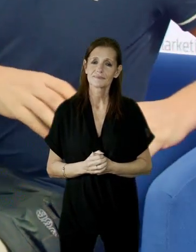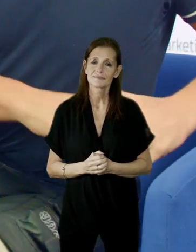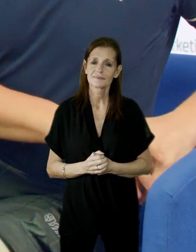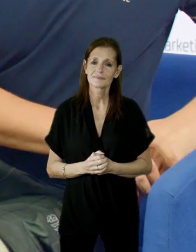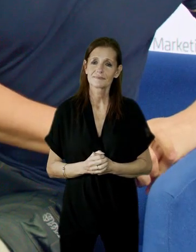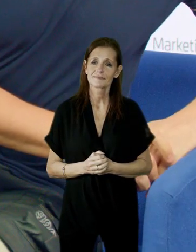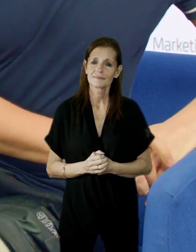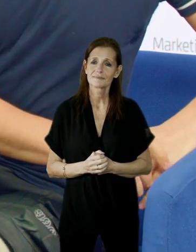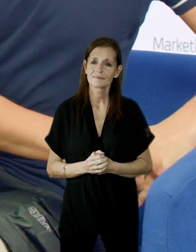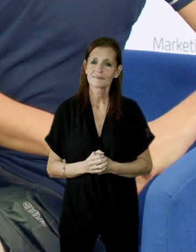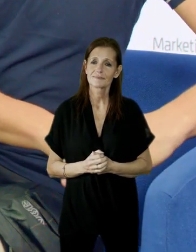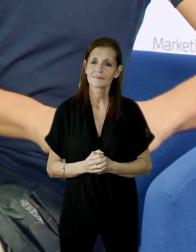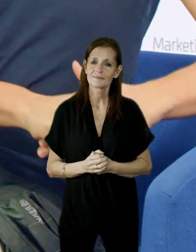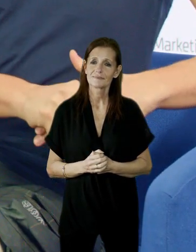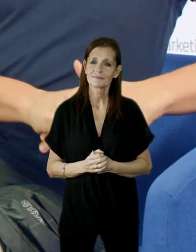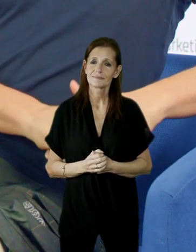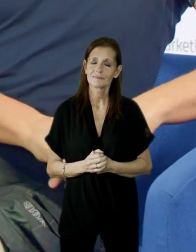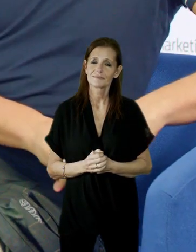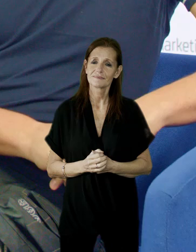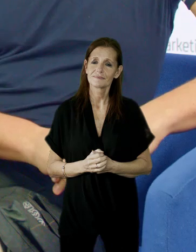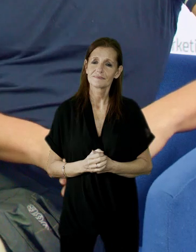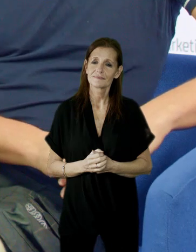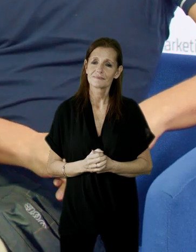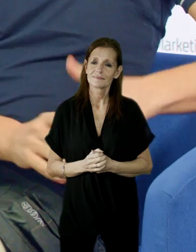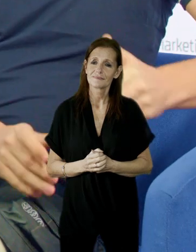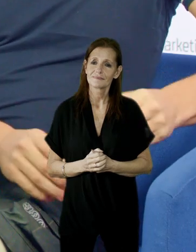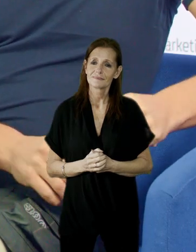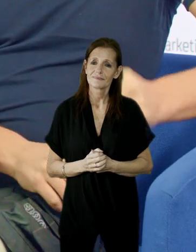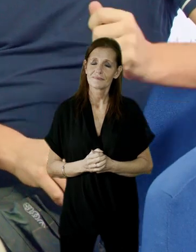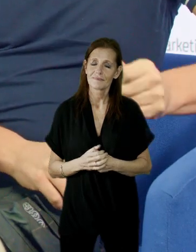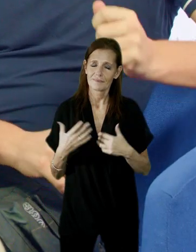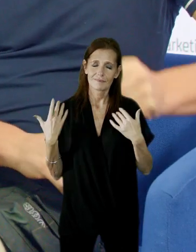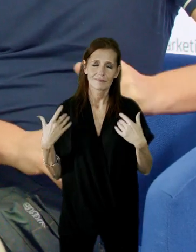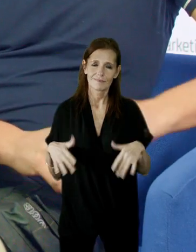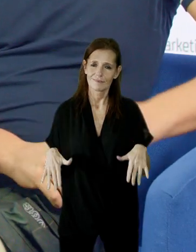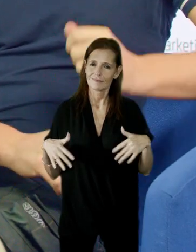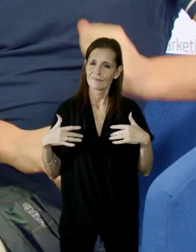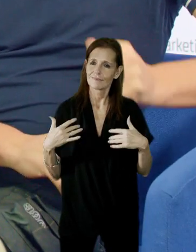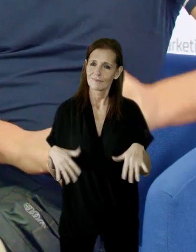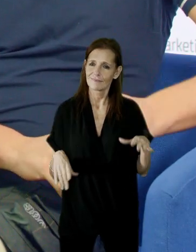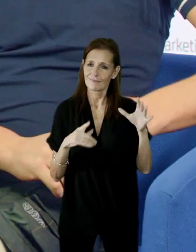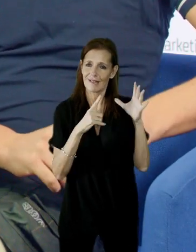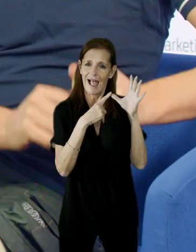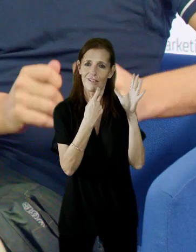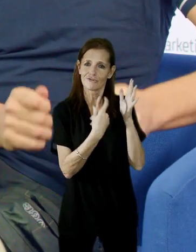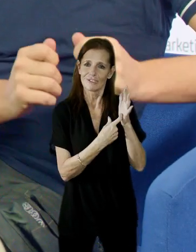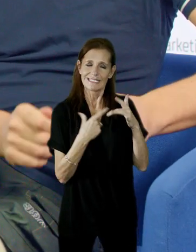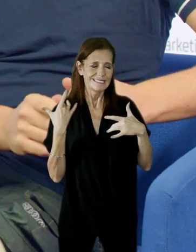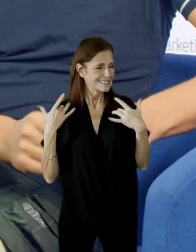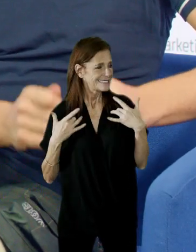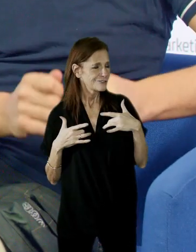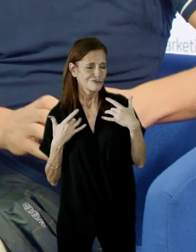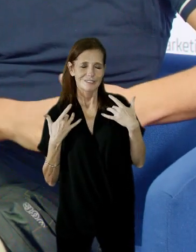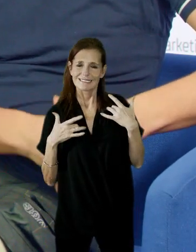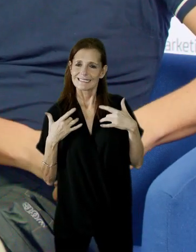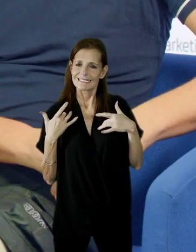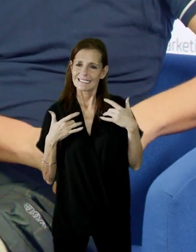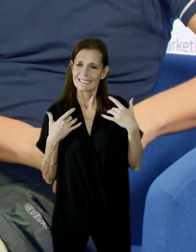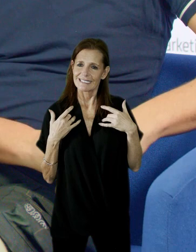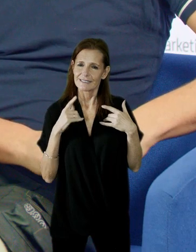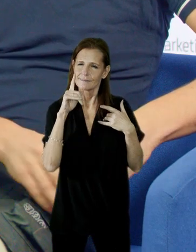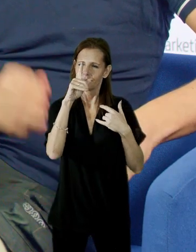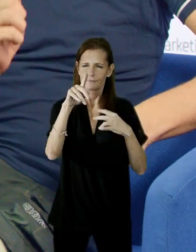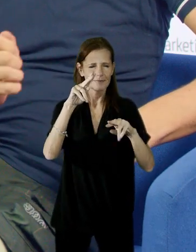Some truly interesting stuff there from Alan Reid. Now, the Fylde Coast is well known as a tourist hotspot here in the